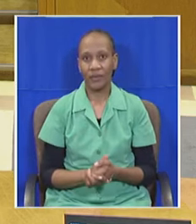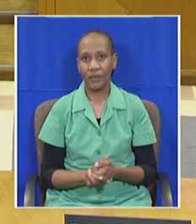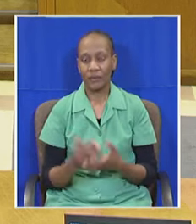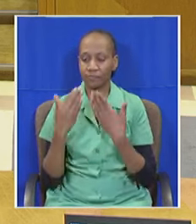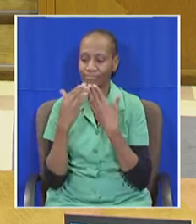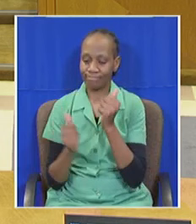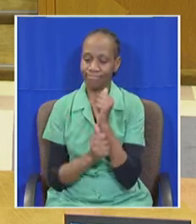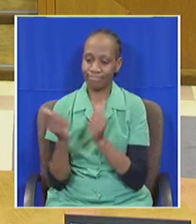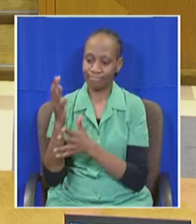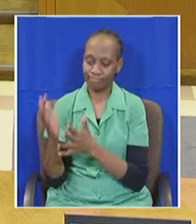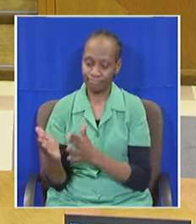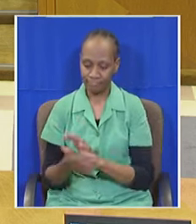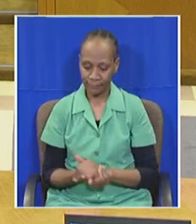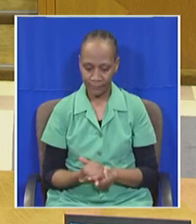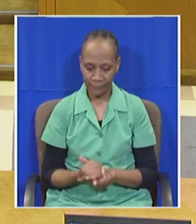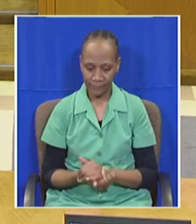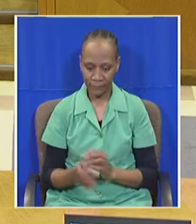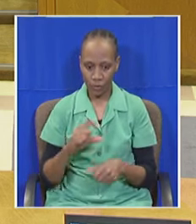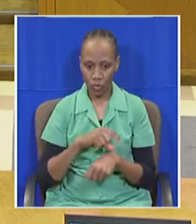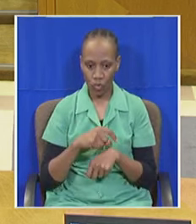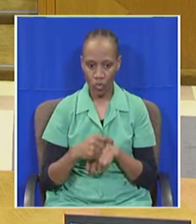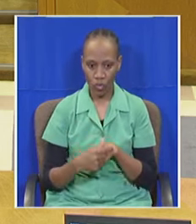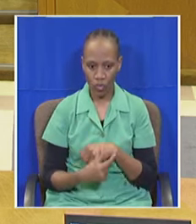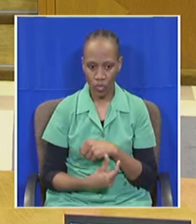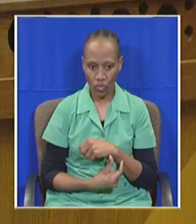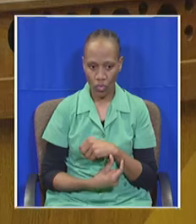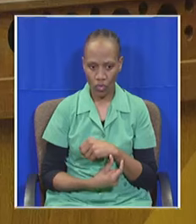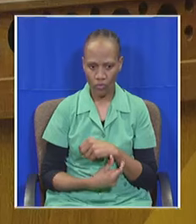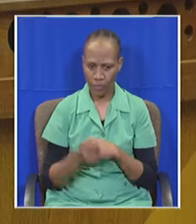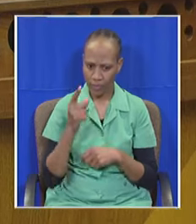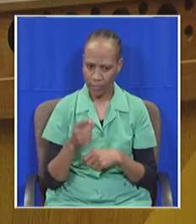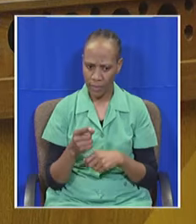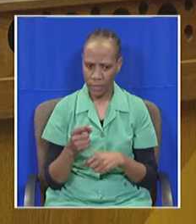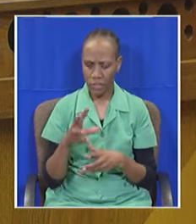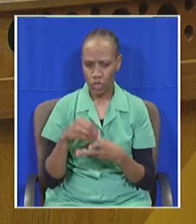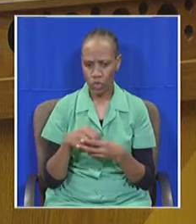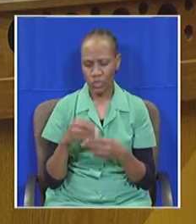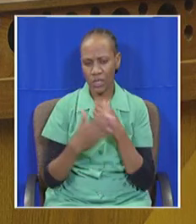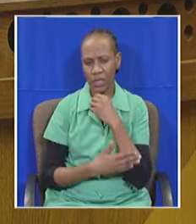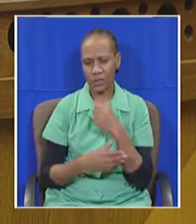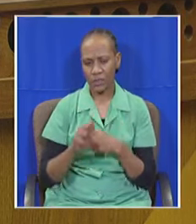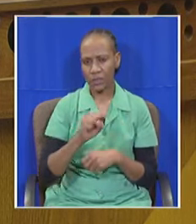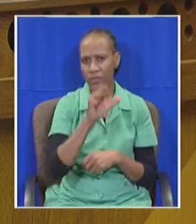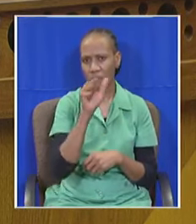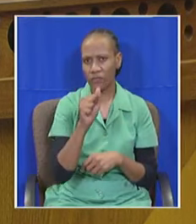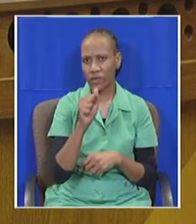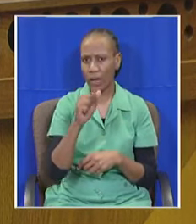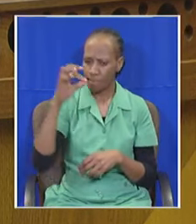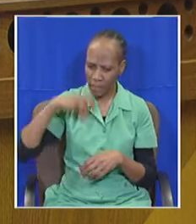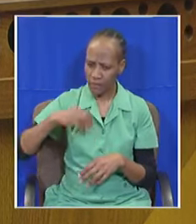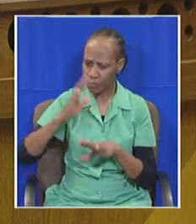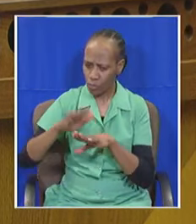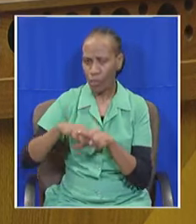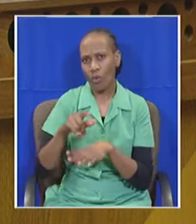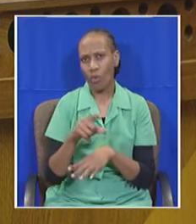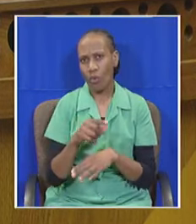Thank you, Deputy Speaker. The conference aim was to show emerging countries like South Africa the benefits of becoming more involved